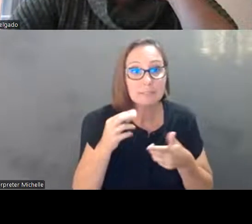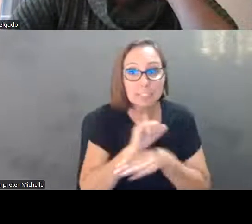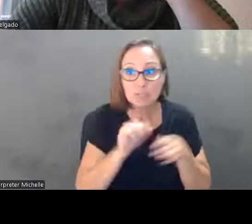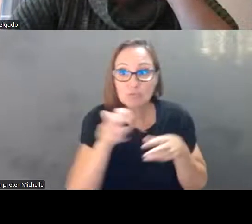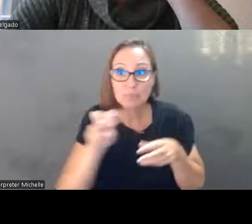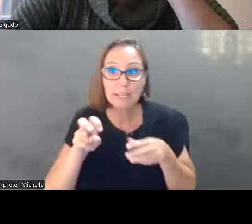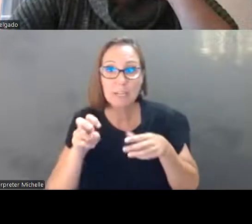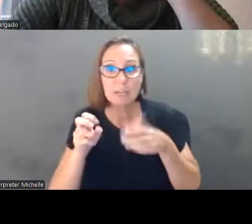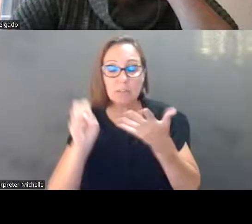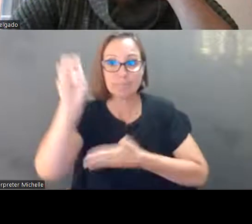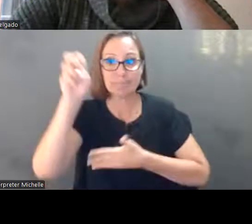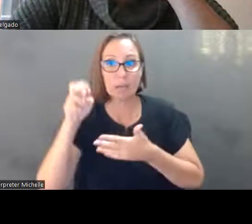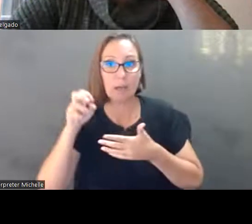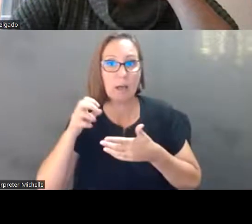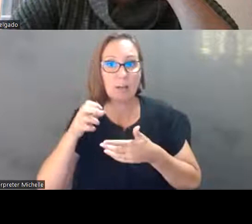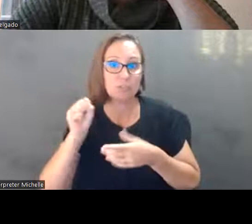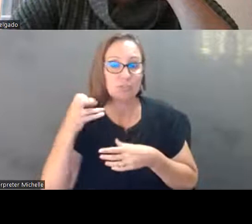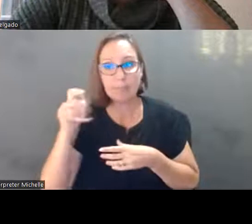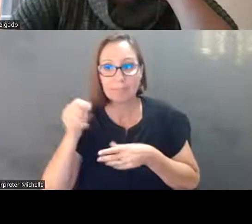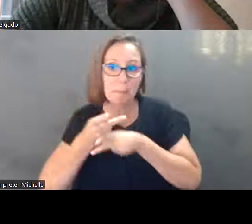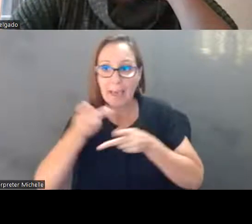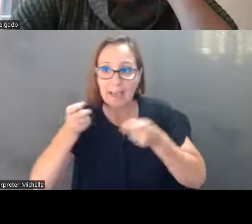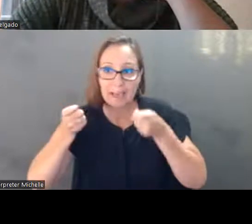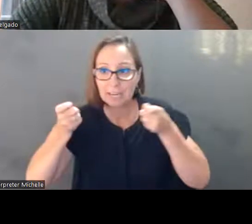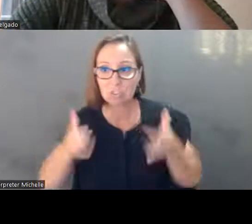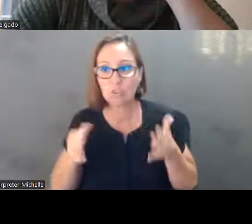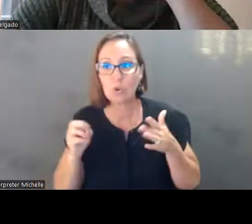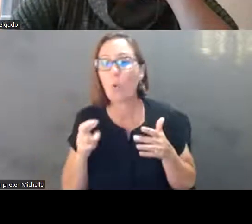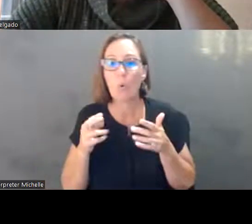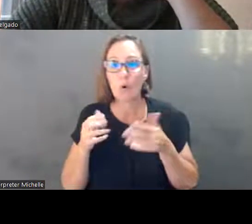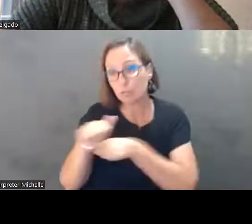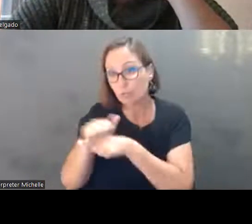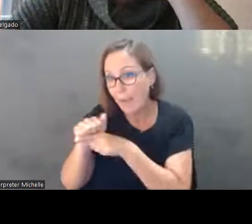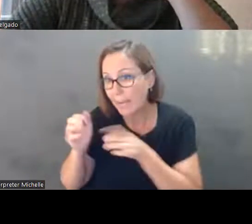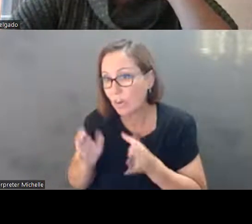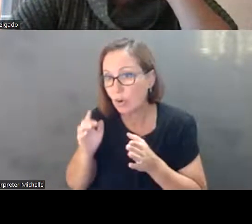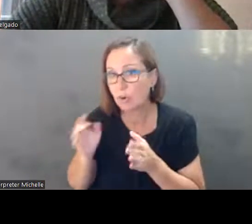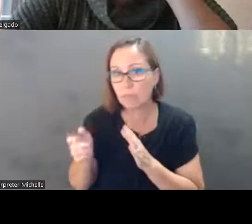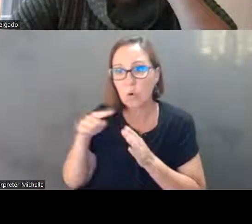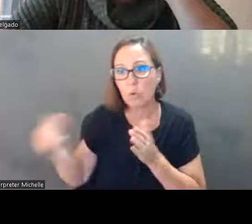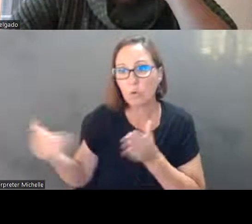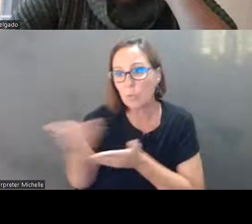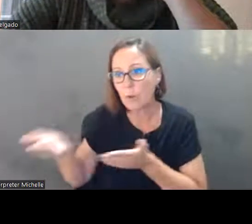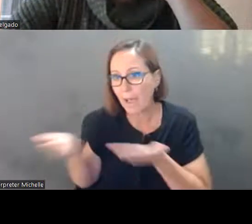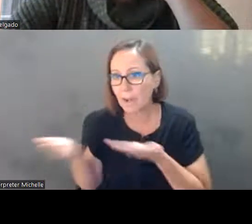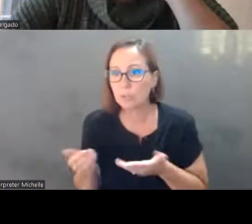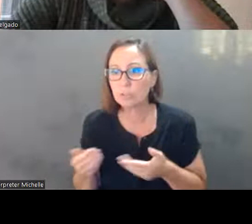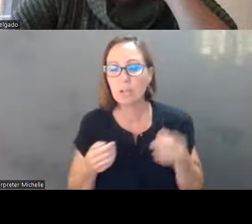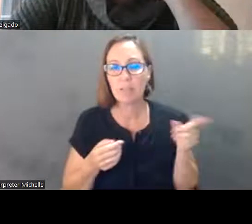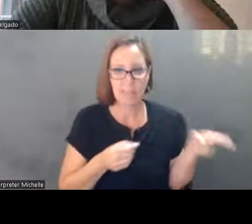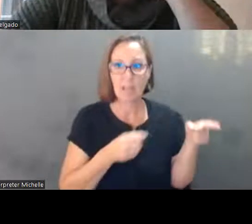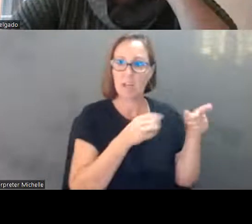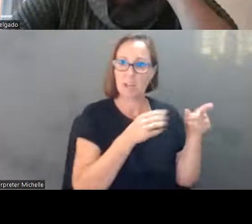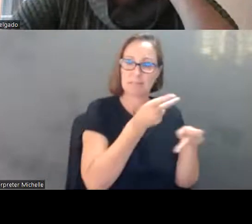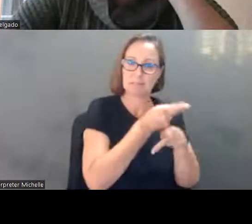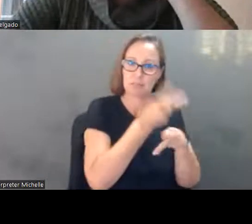into leadership, they could become a trainer for other new hires. Those roles for some people are just going to sound more